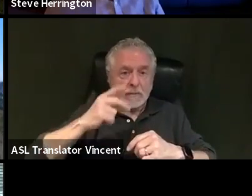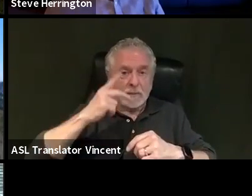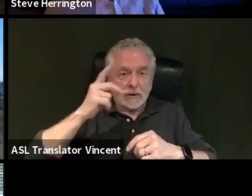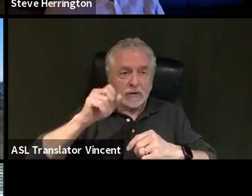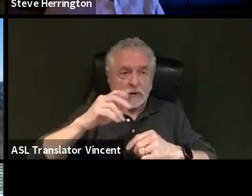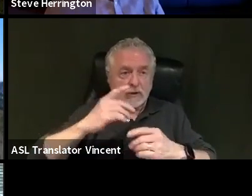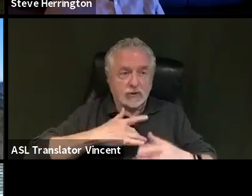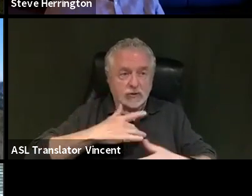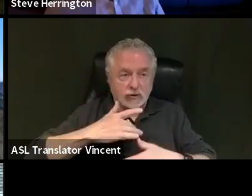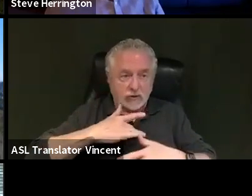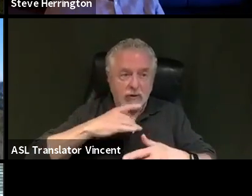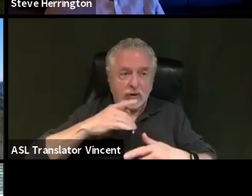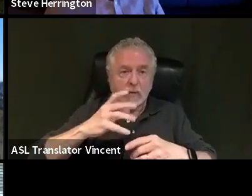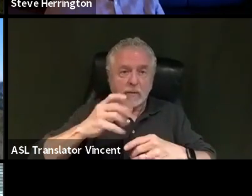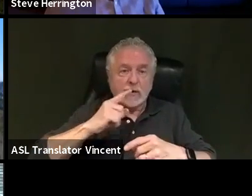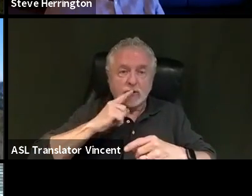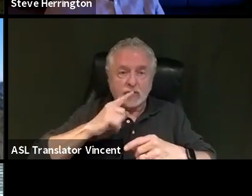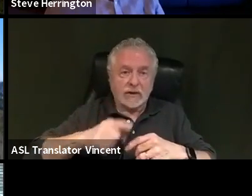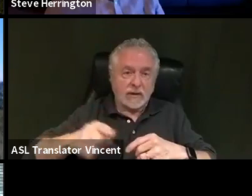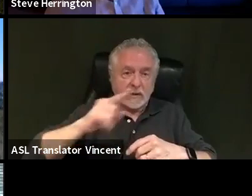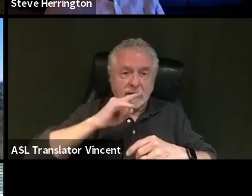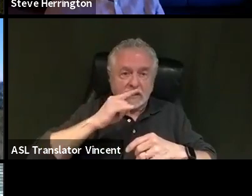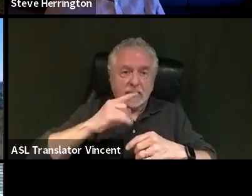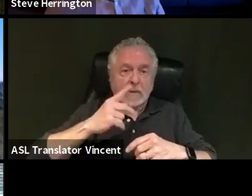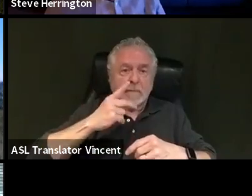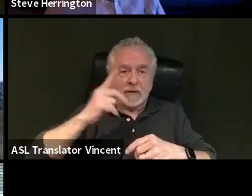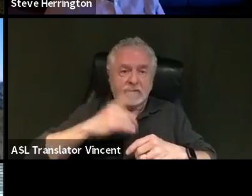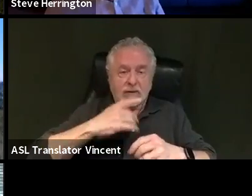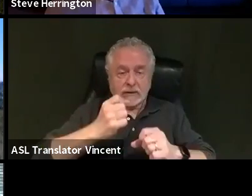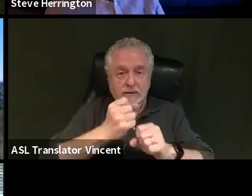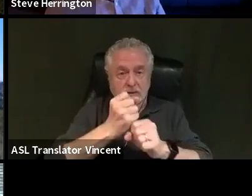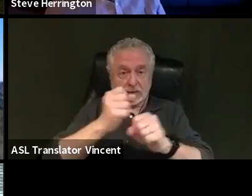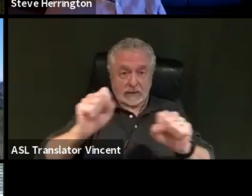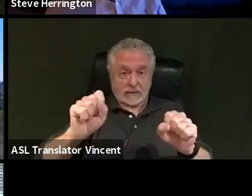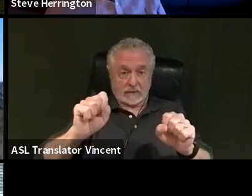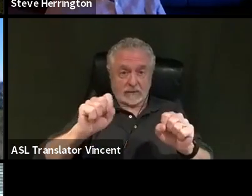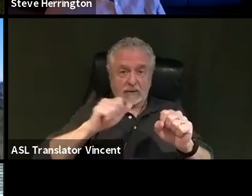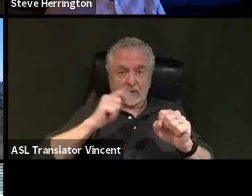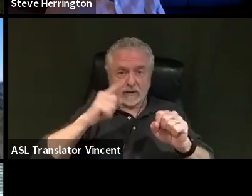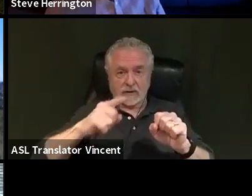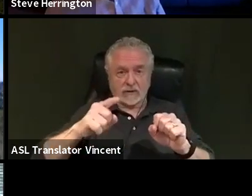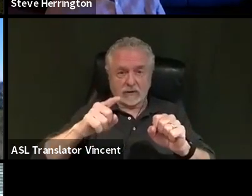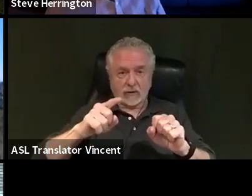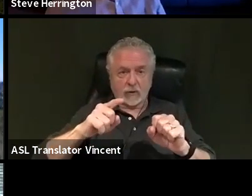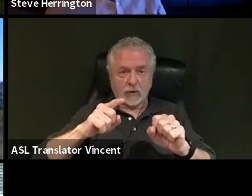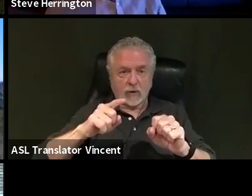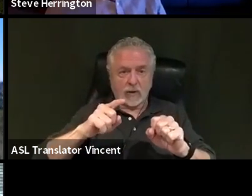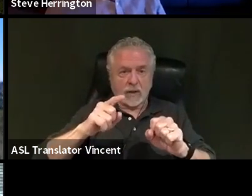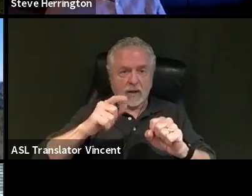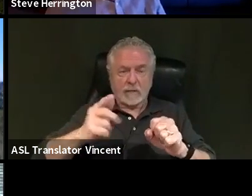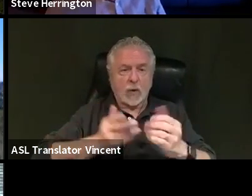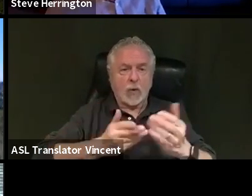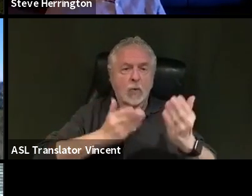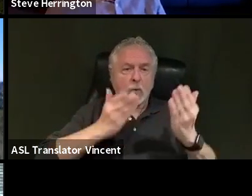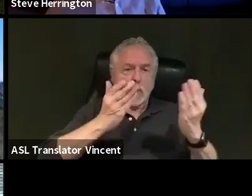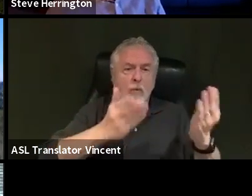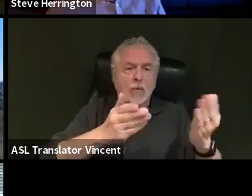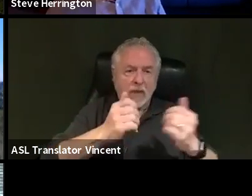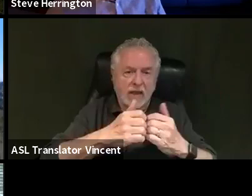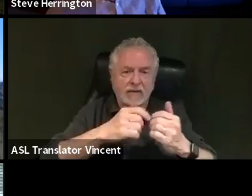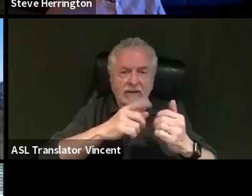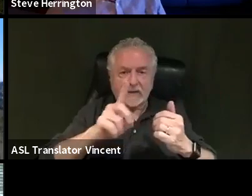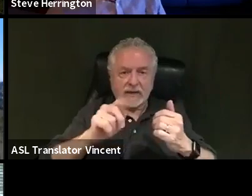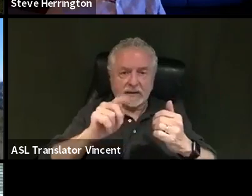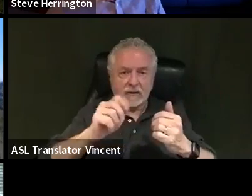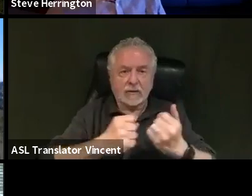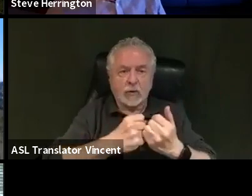are concerned, wanting to make sure that kids and parents feel safe. And I don't think that any of us would make recommendations that we didn't have data